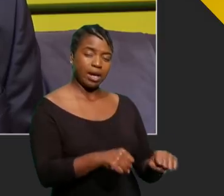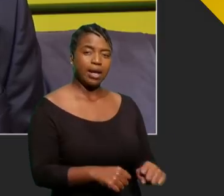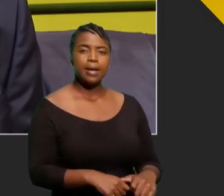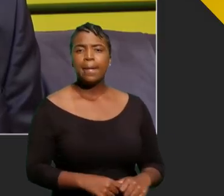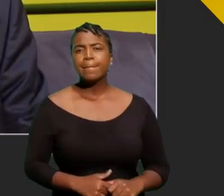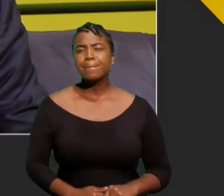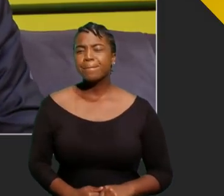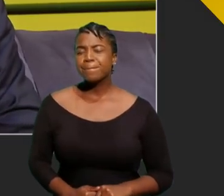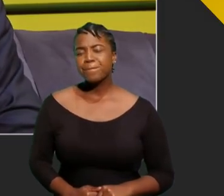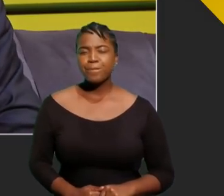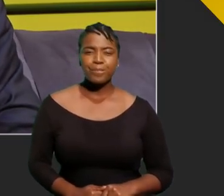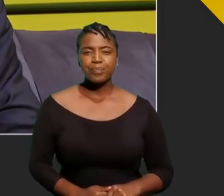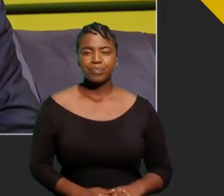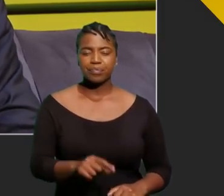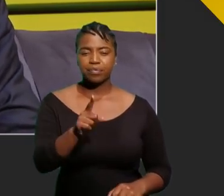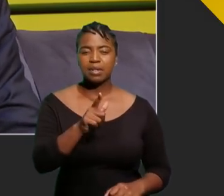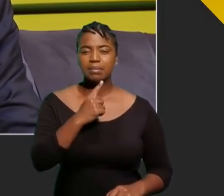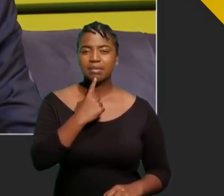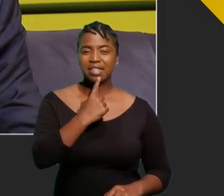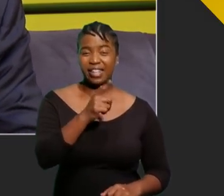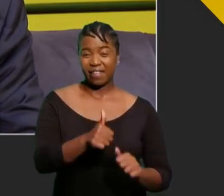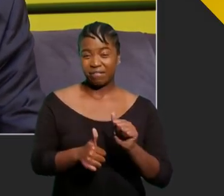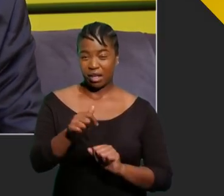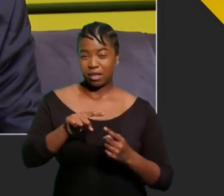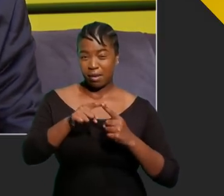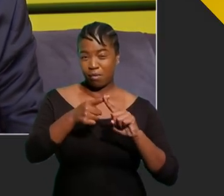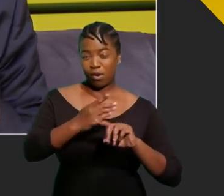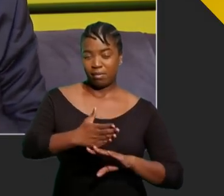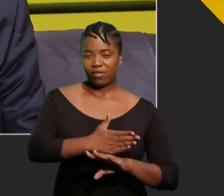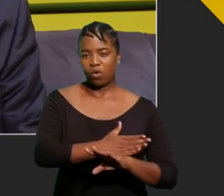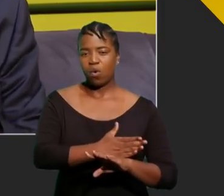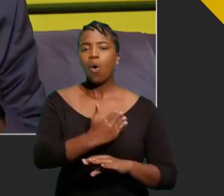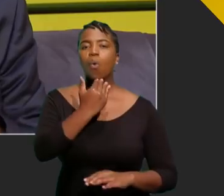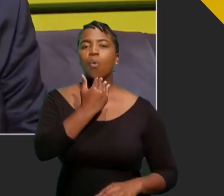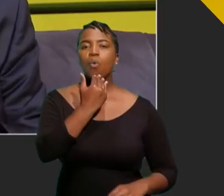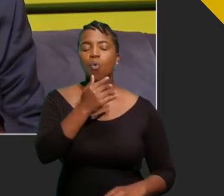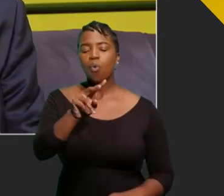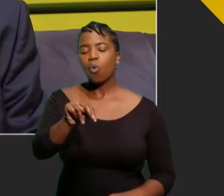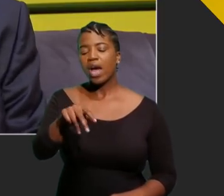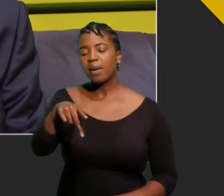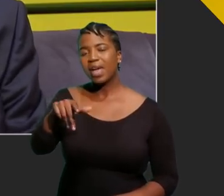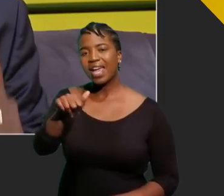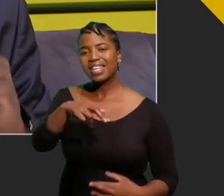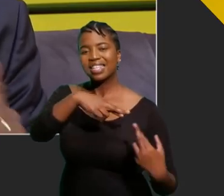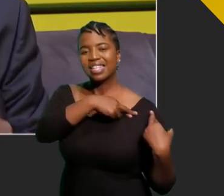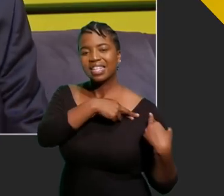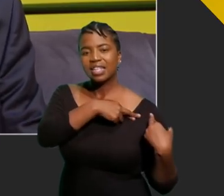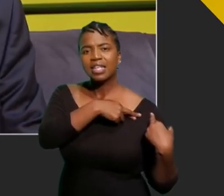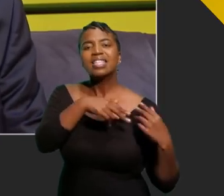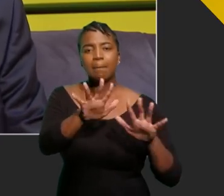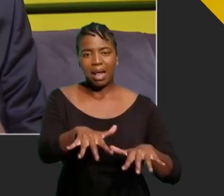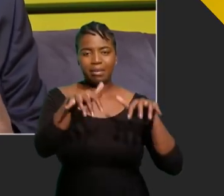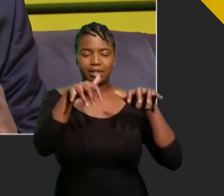Well, let me talk to the first point you raised earlier on about who holds the NPA accountable. That's